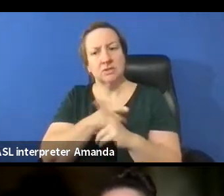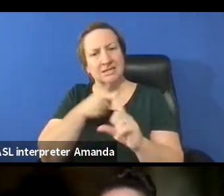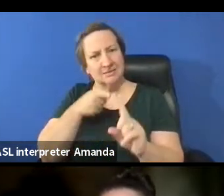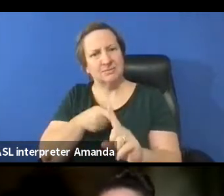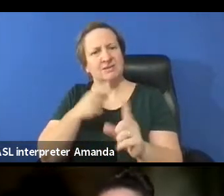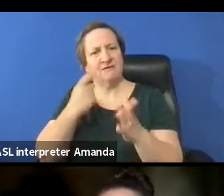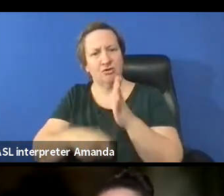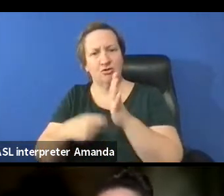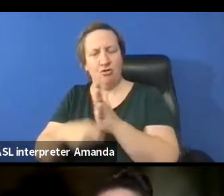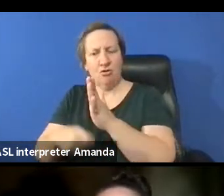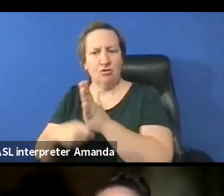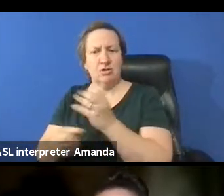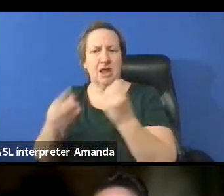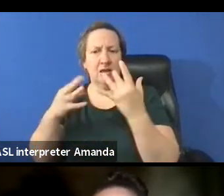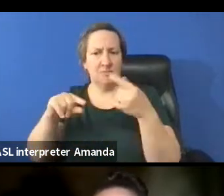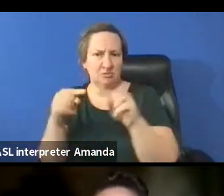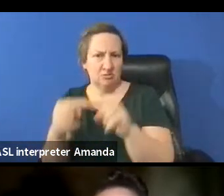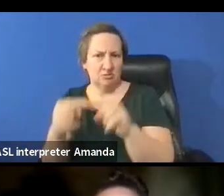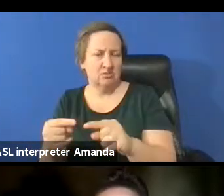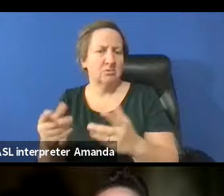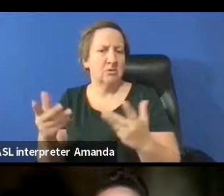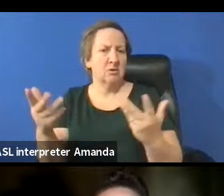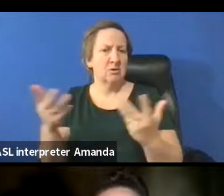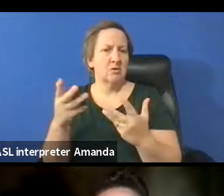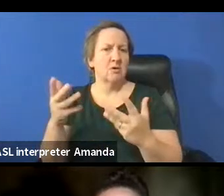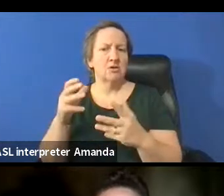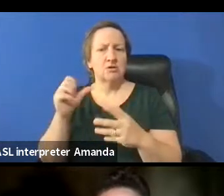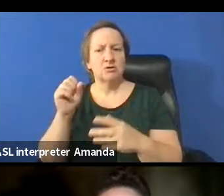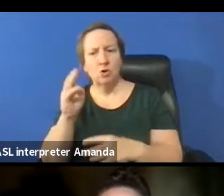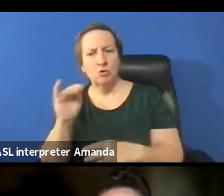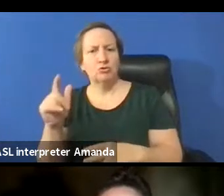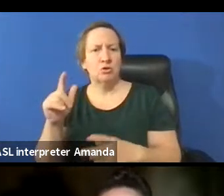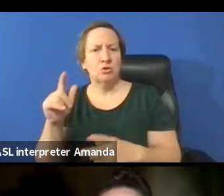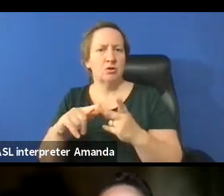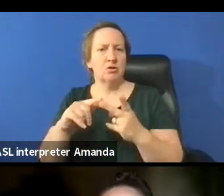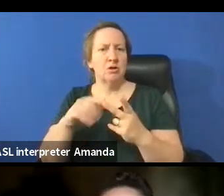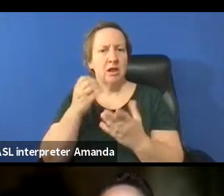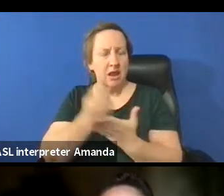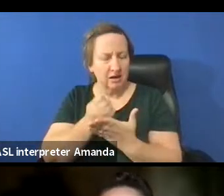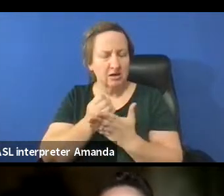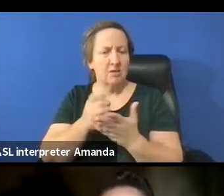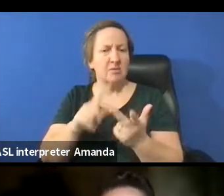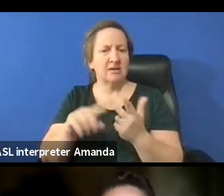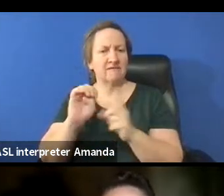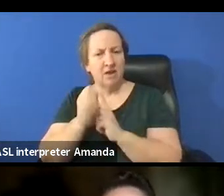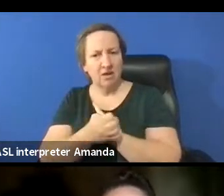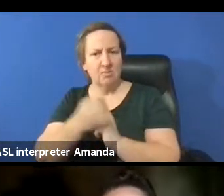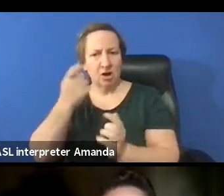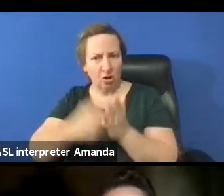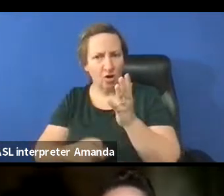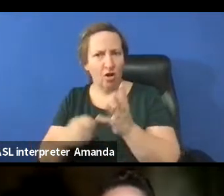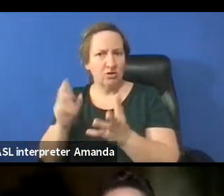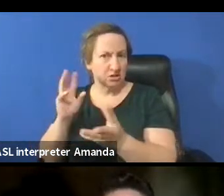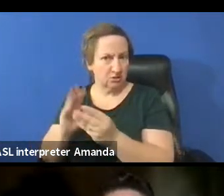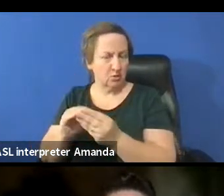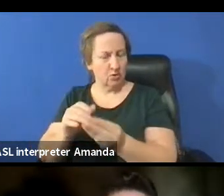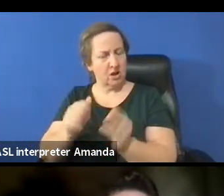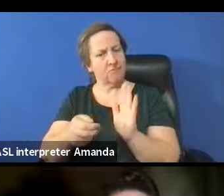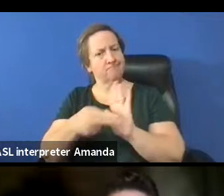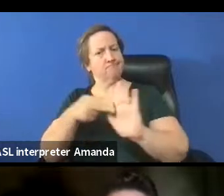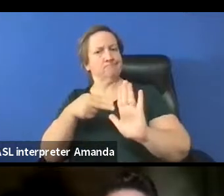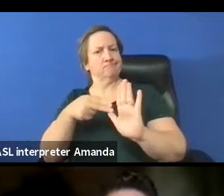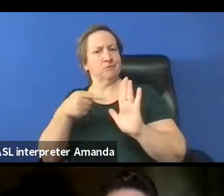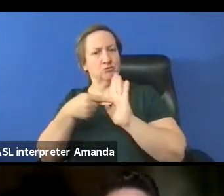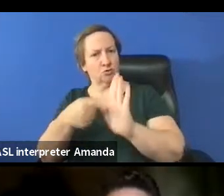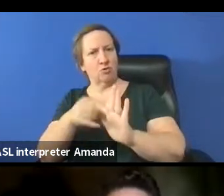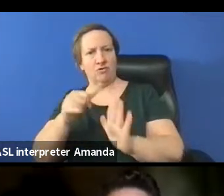about the harms and what the social, economic, and environmental costs have been so that we actually name them. That was my